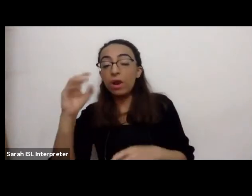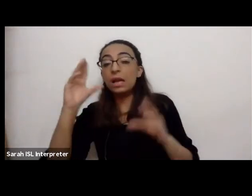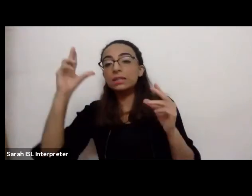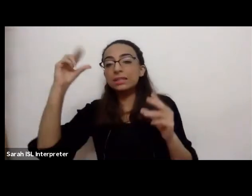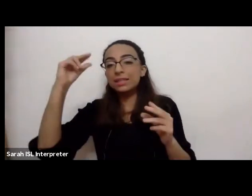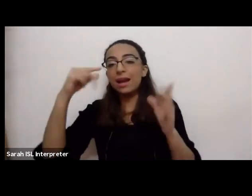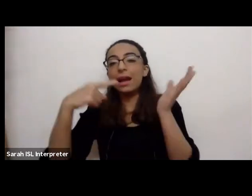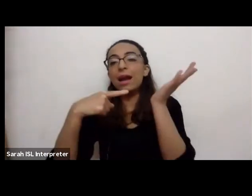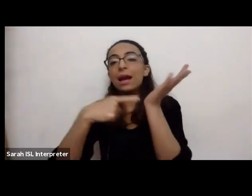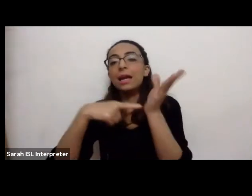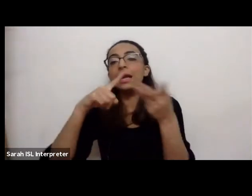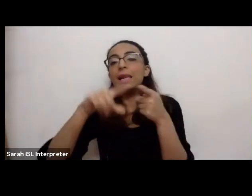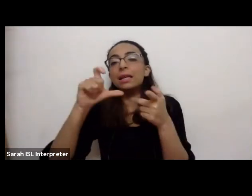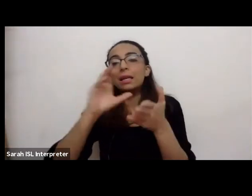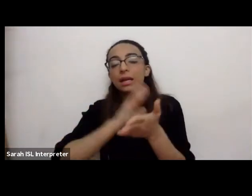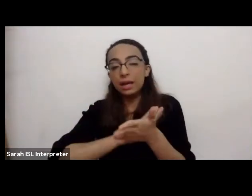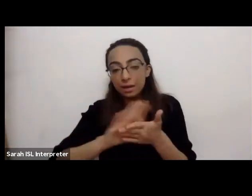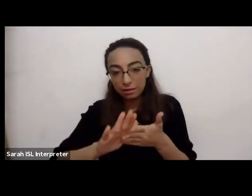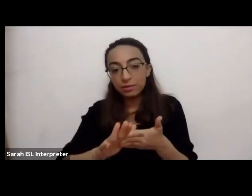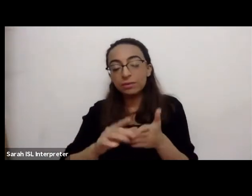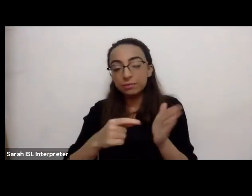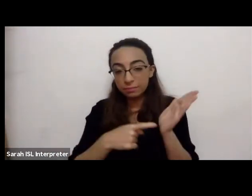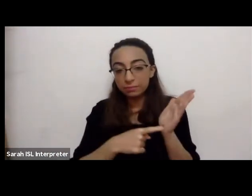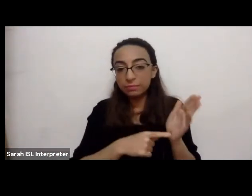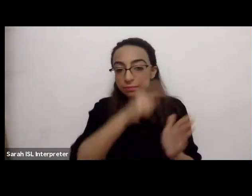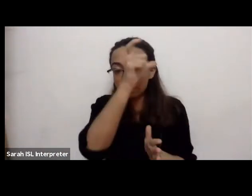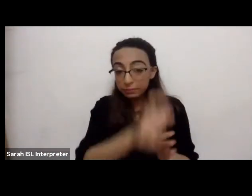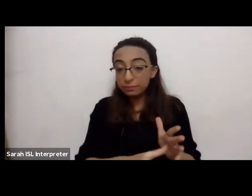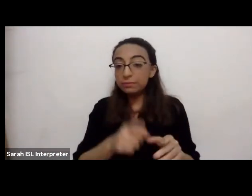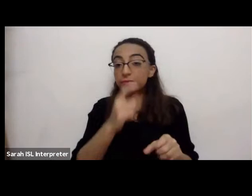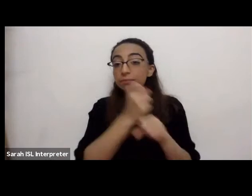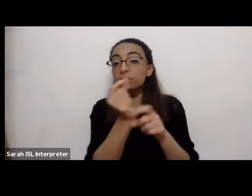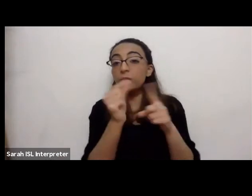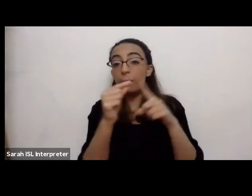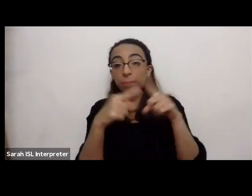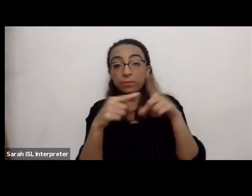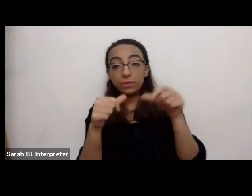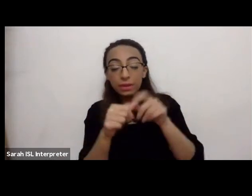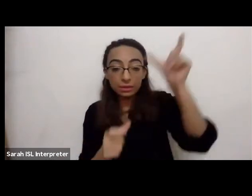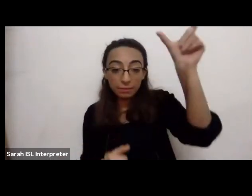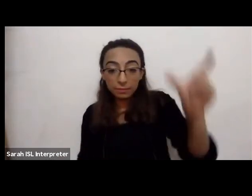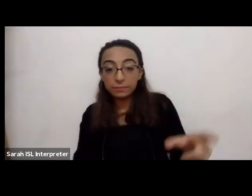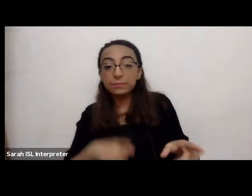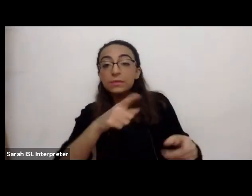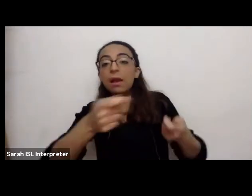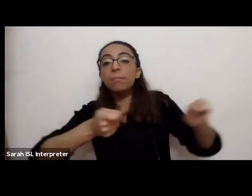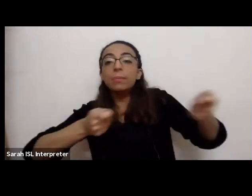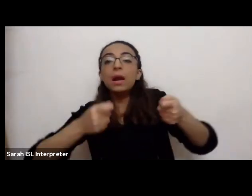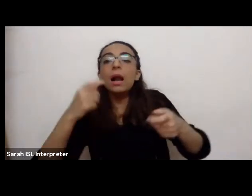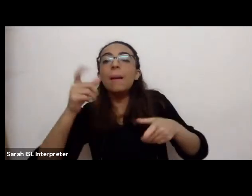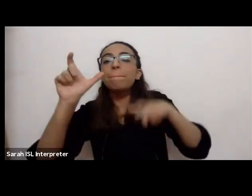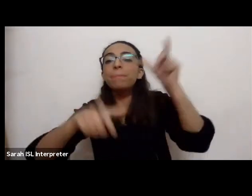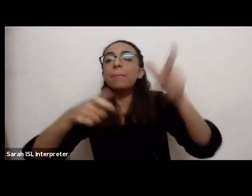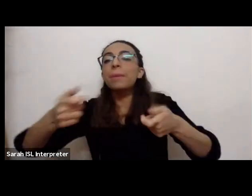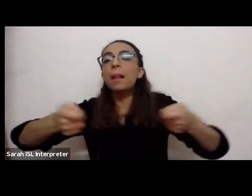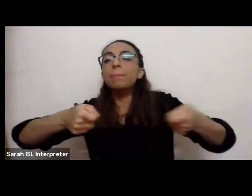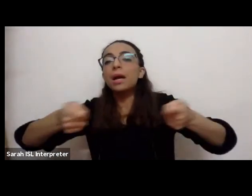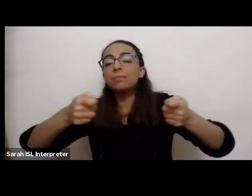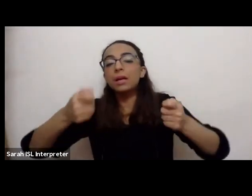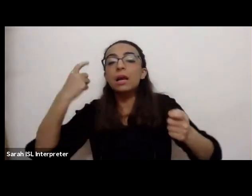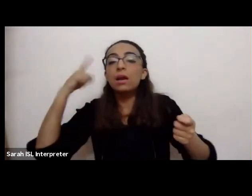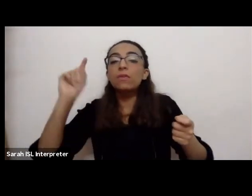an NYSE-listed entity, Dr. Gupta steers the people management function in respect